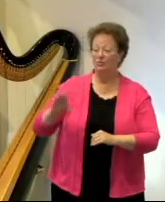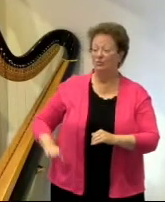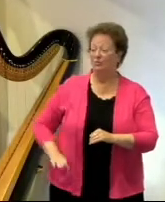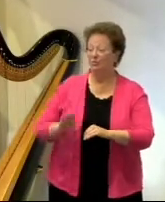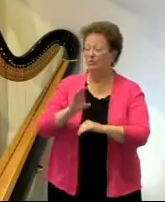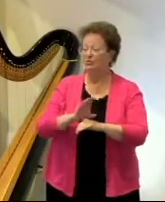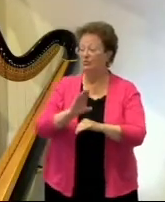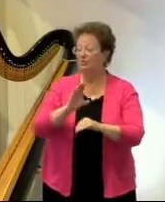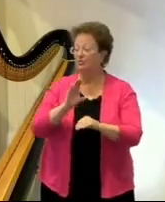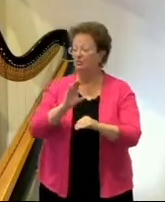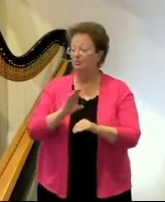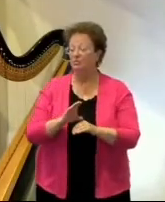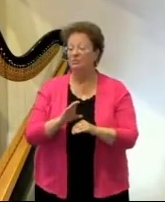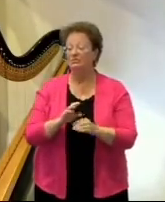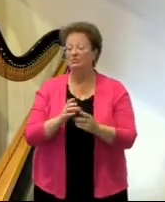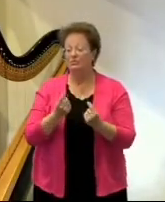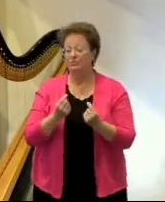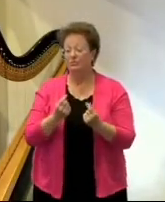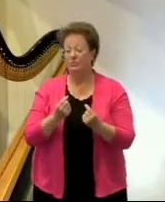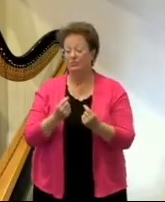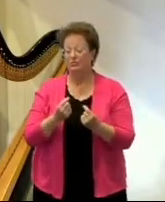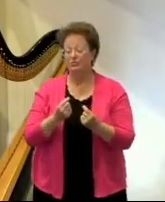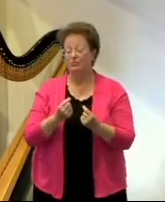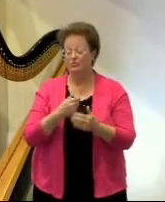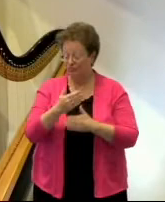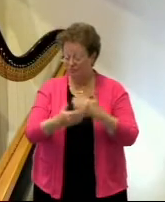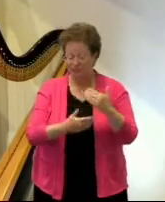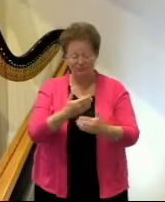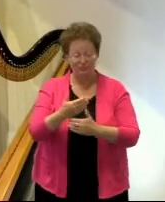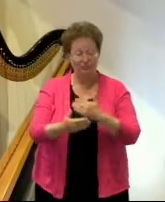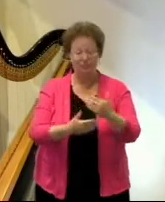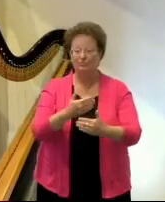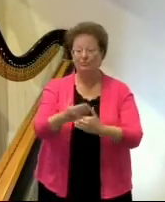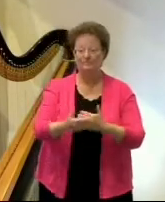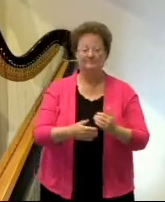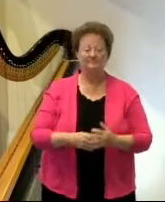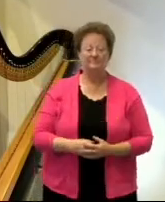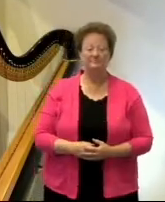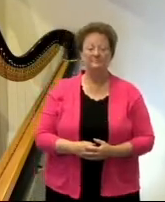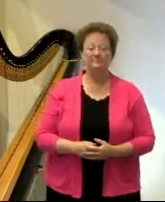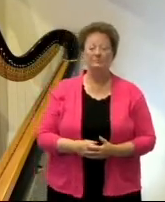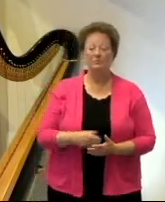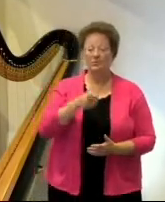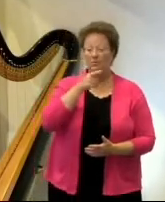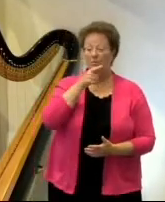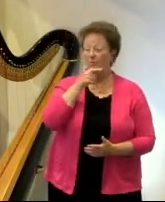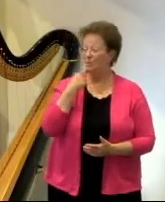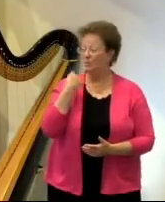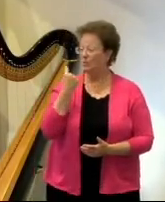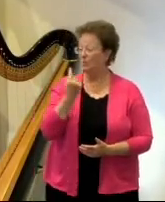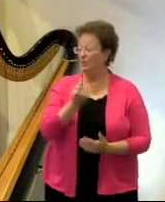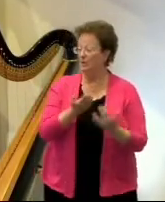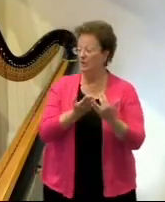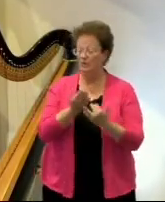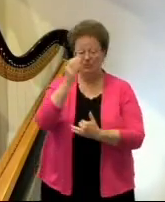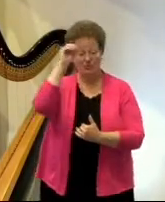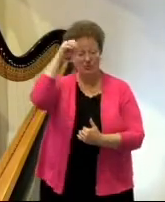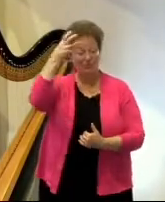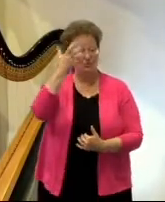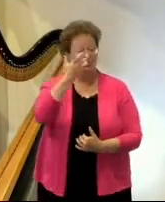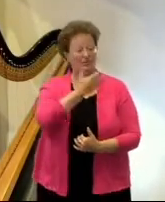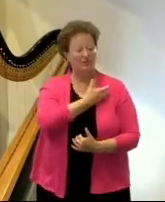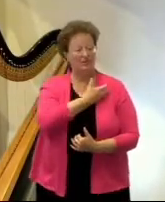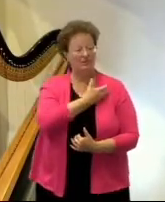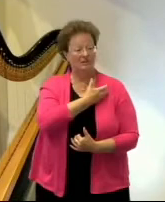does. And that's what it continues to do to this day. Look at who we are by grace, and then look at what